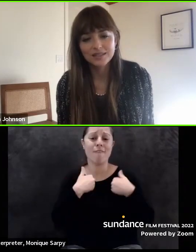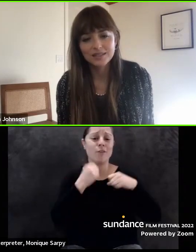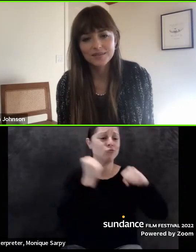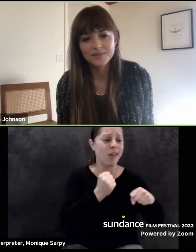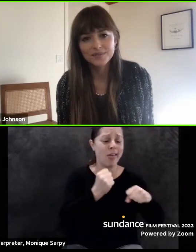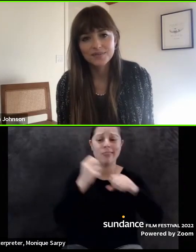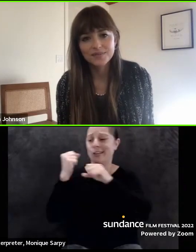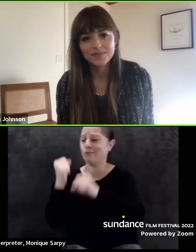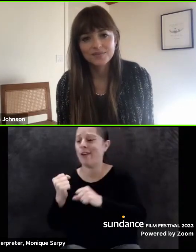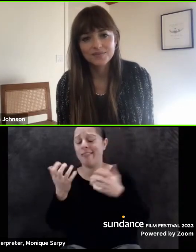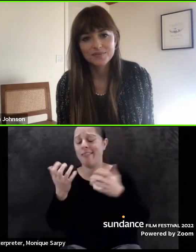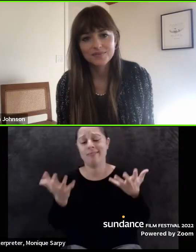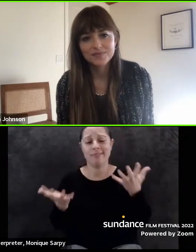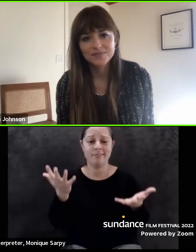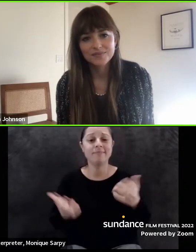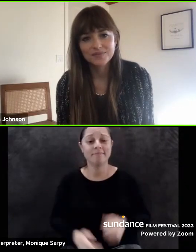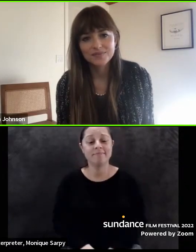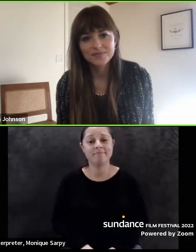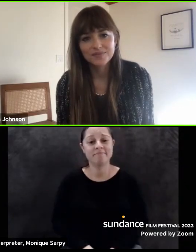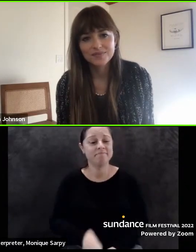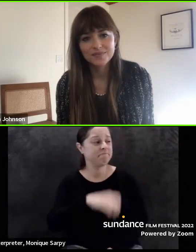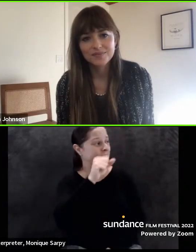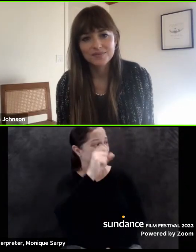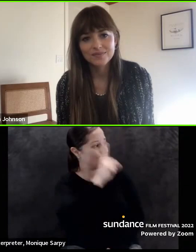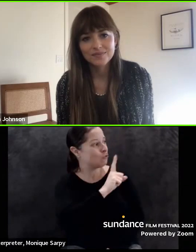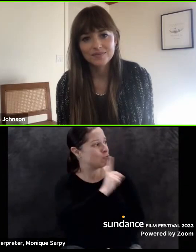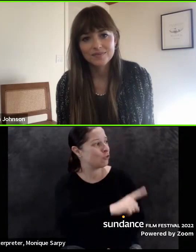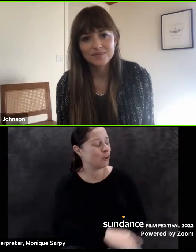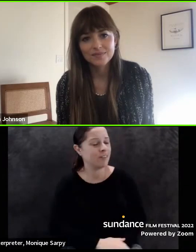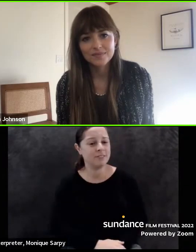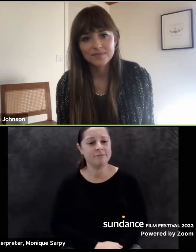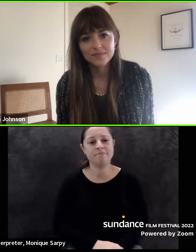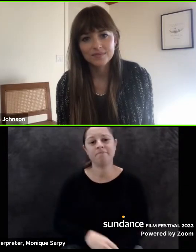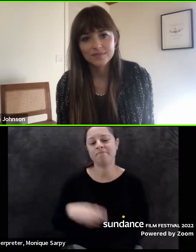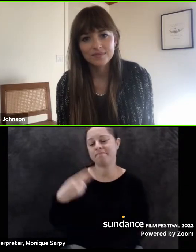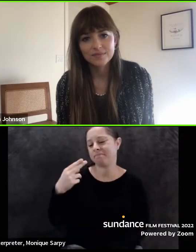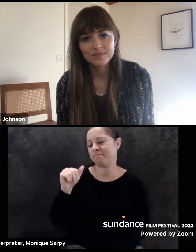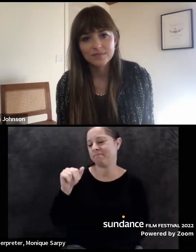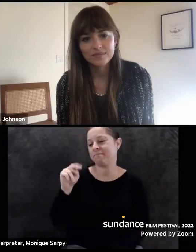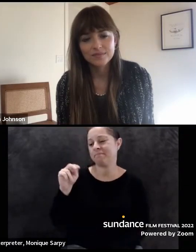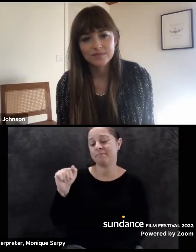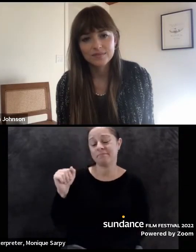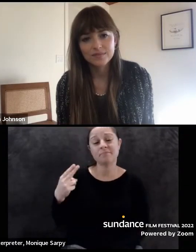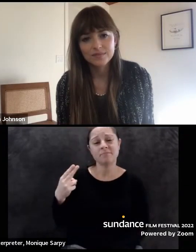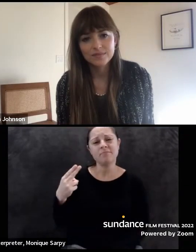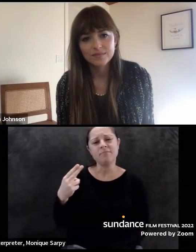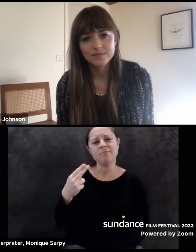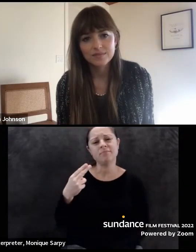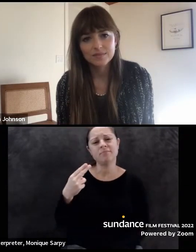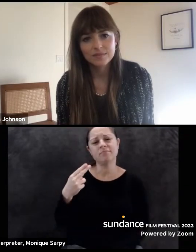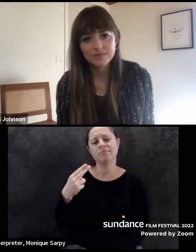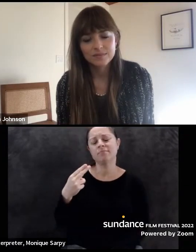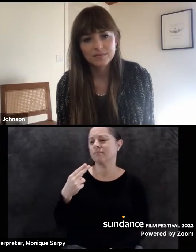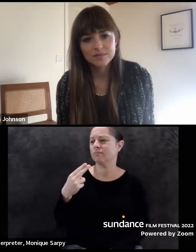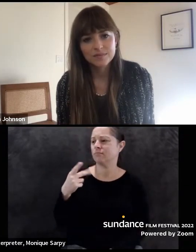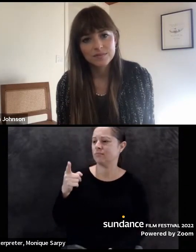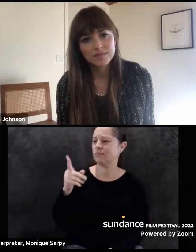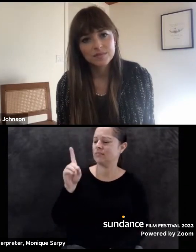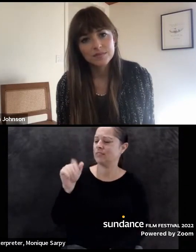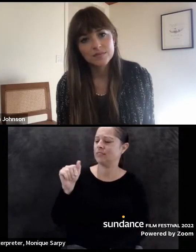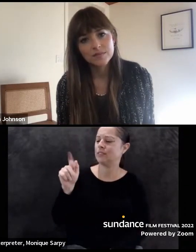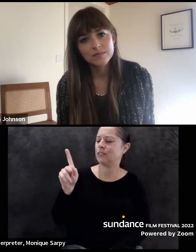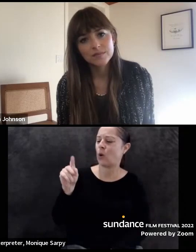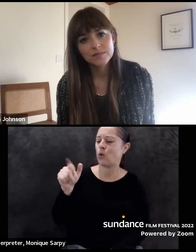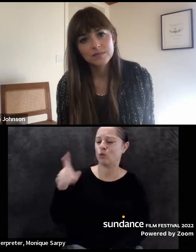sure. There's something really beautiful I remember you reading you say about that film, Dakota, that was